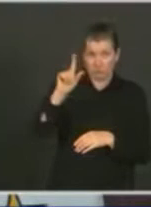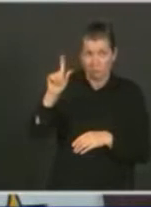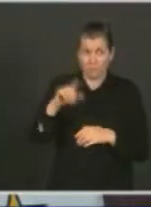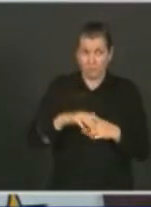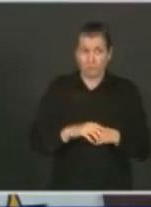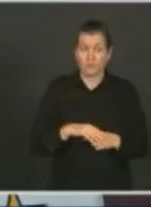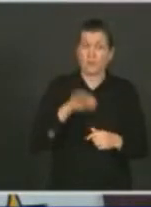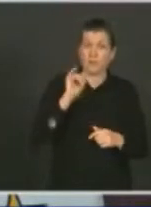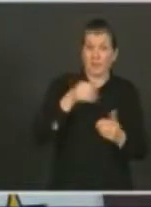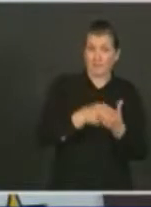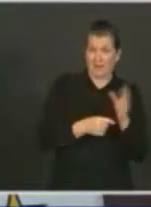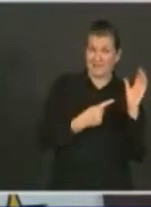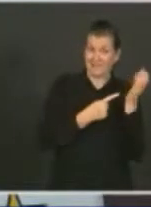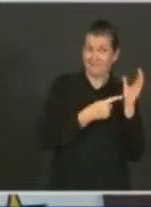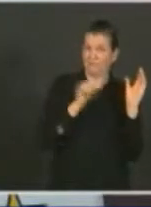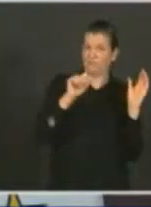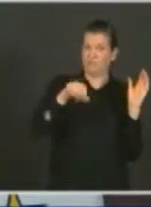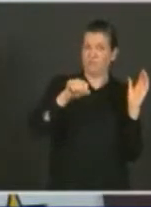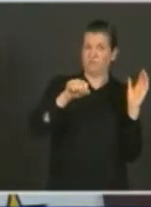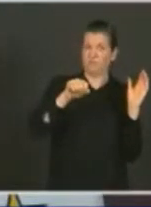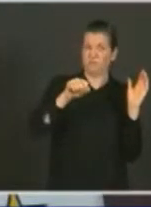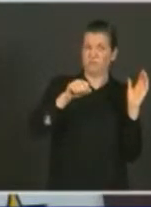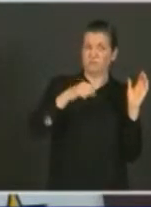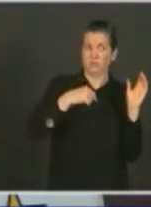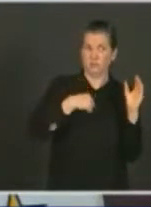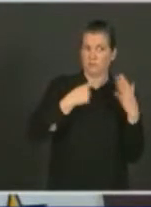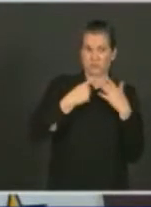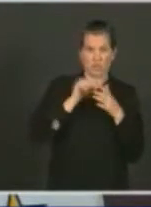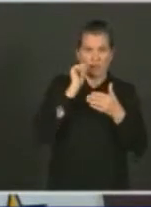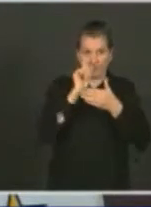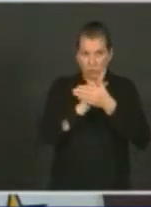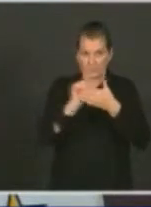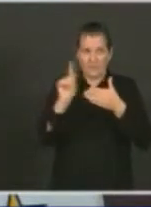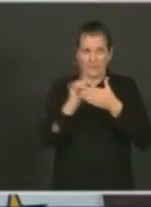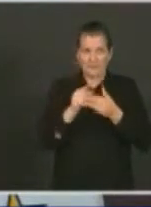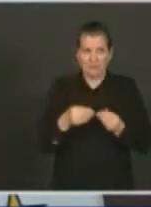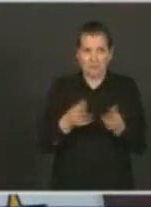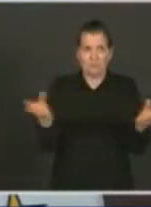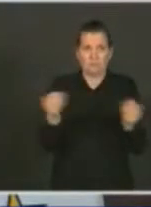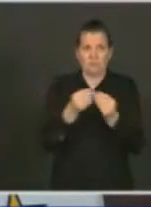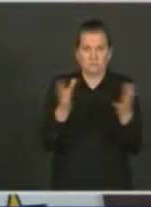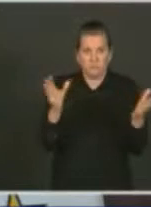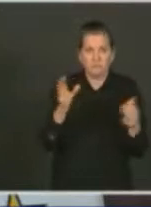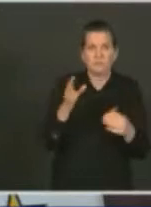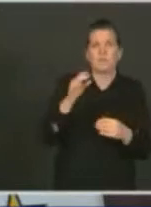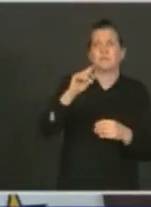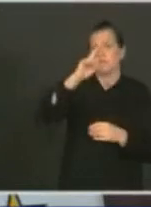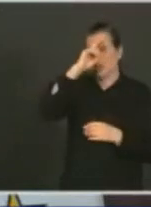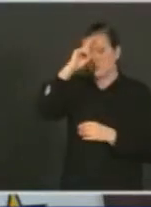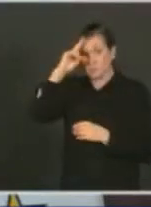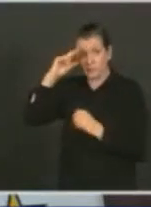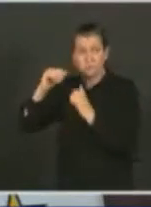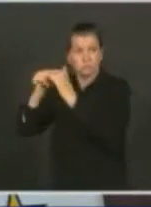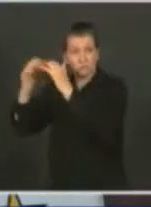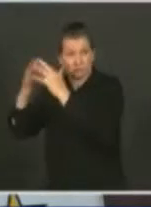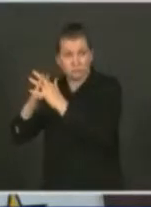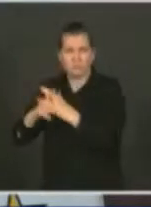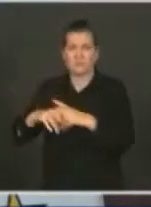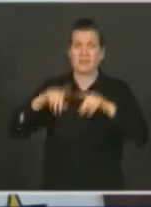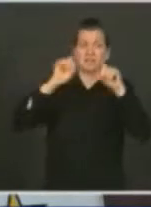here today. I'm about to start spending millions of dollars a week on a field hospital. We're going to have to do a lot more testing. That's going to be